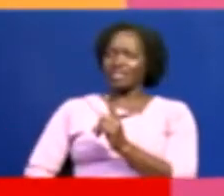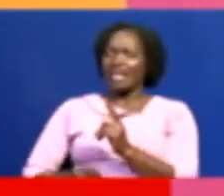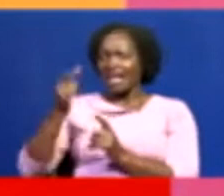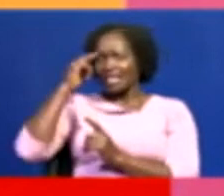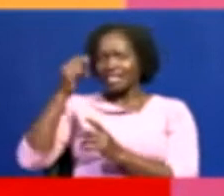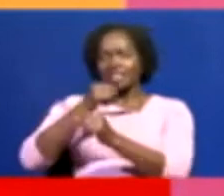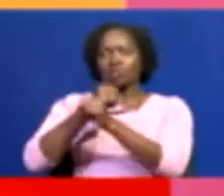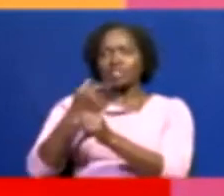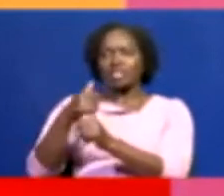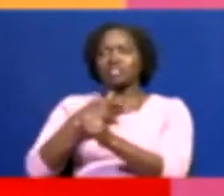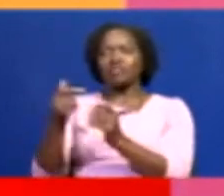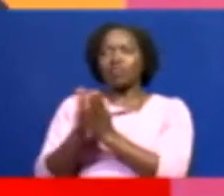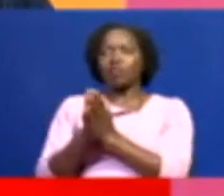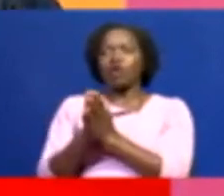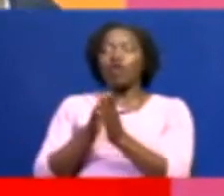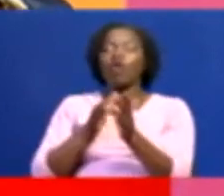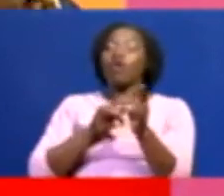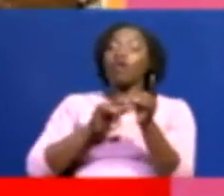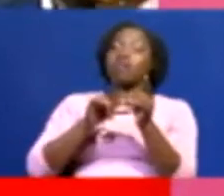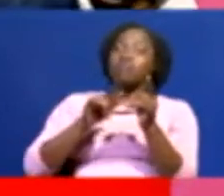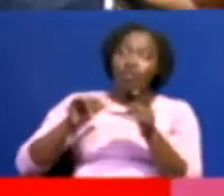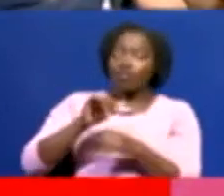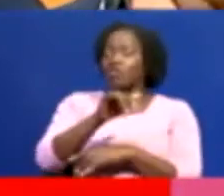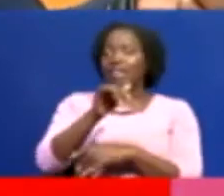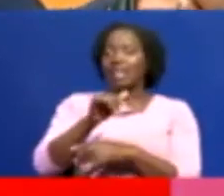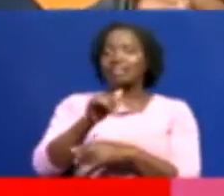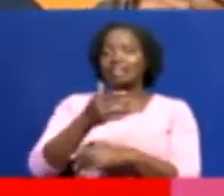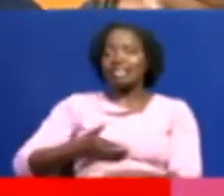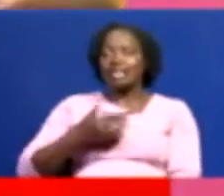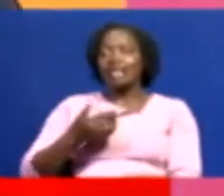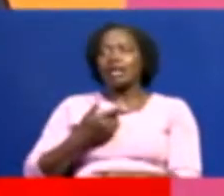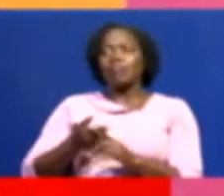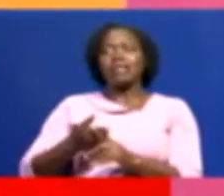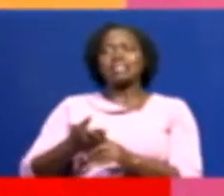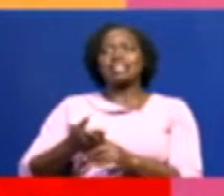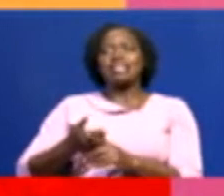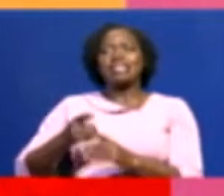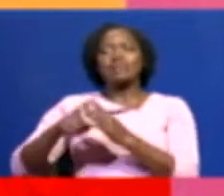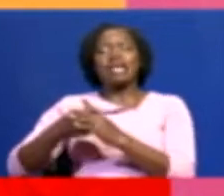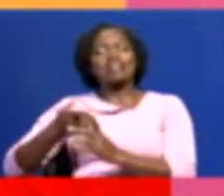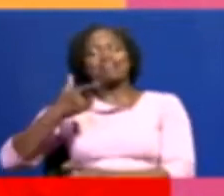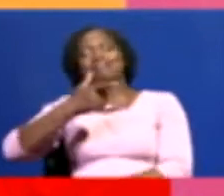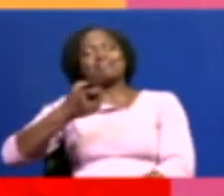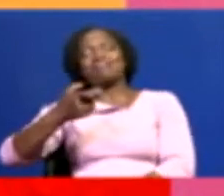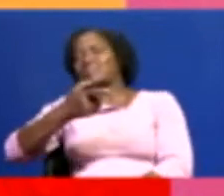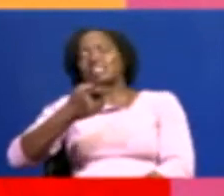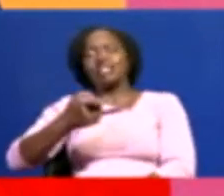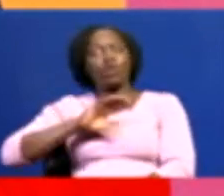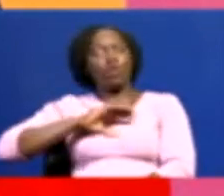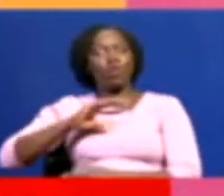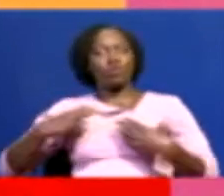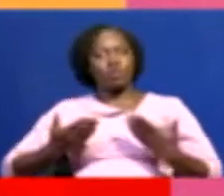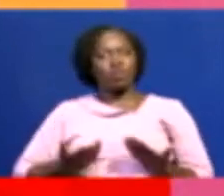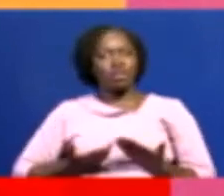to protect us from foreign aggression. But when we start pointing guns at our own citizens, what do we expect? We have come